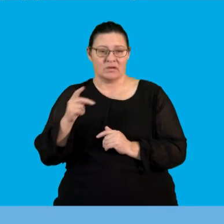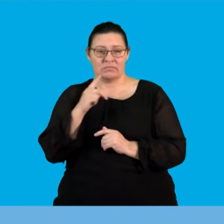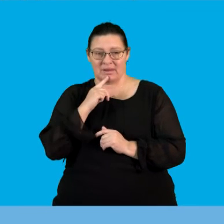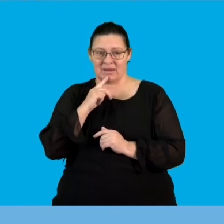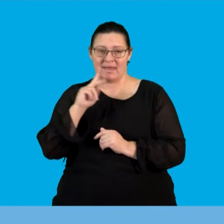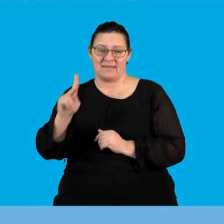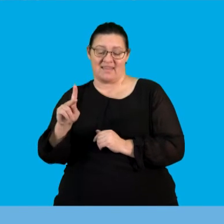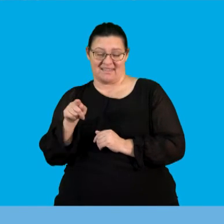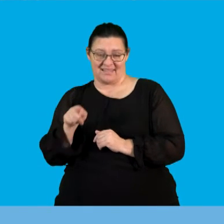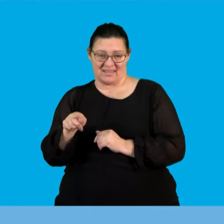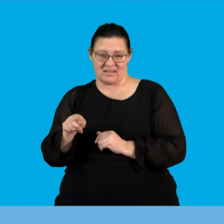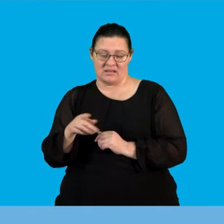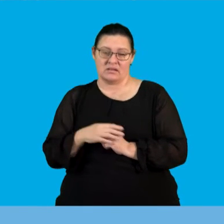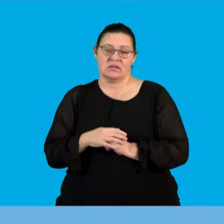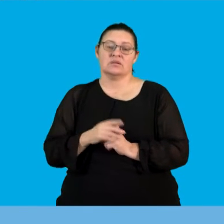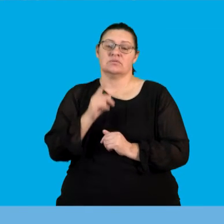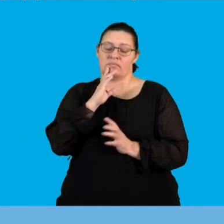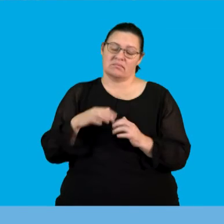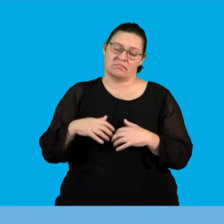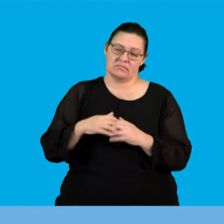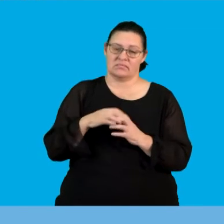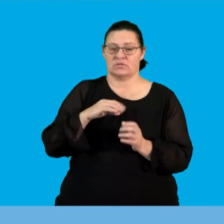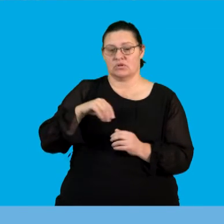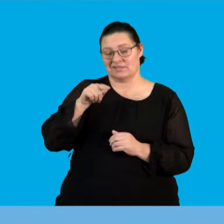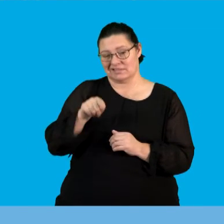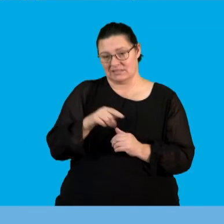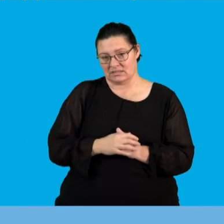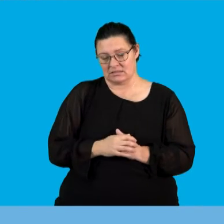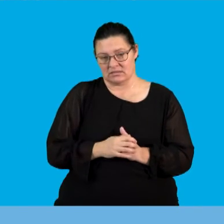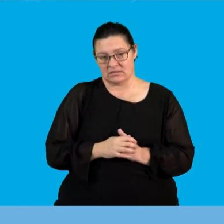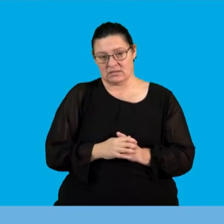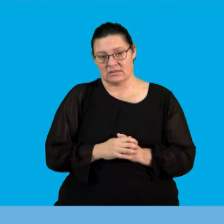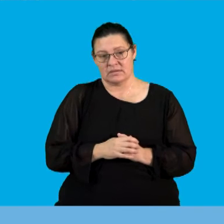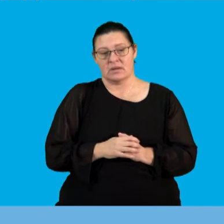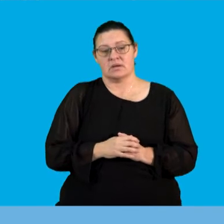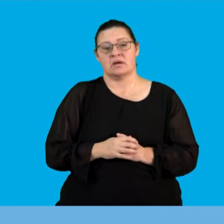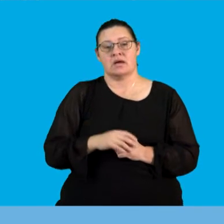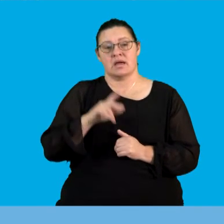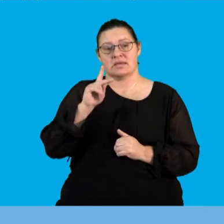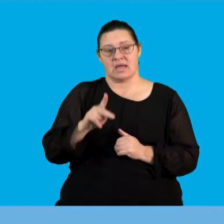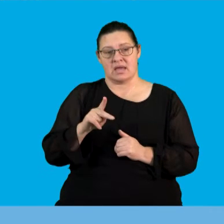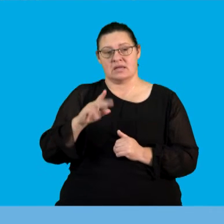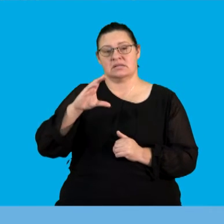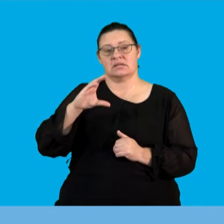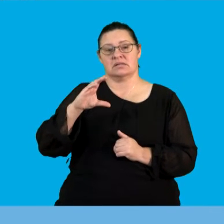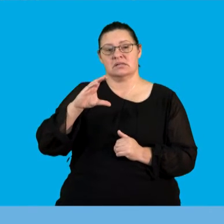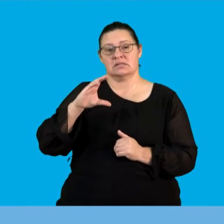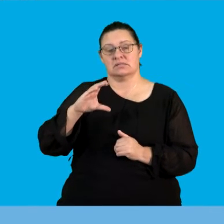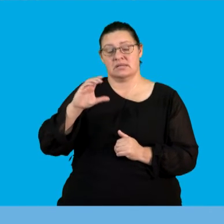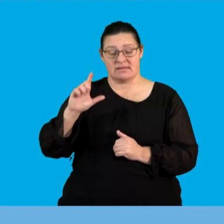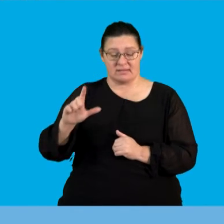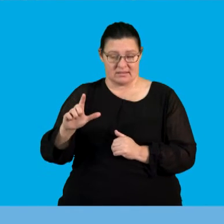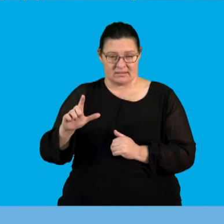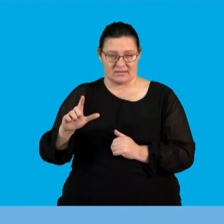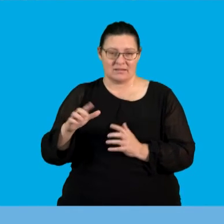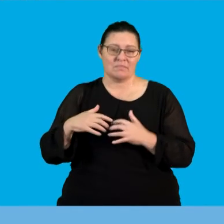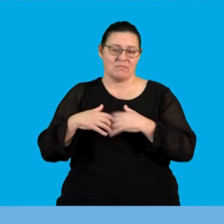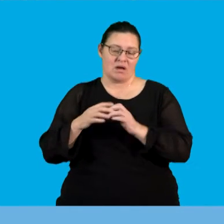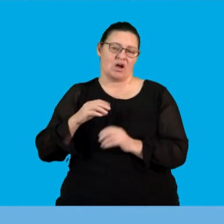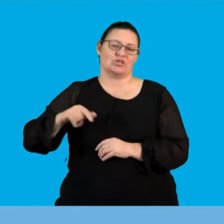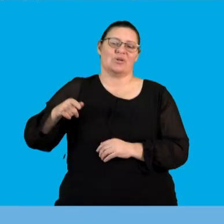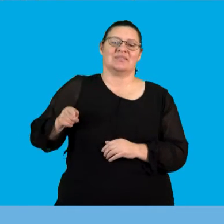react together to form the salt, which is our potassium chloride. So that is how the salt is going to be formed. And as you